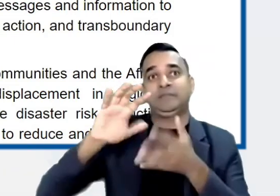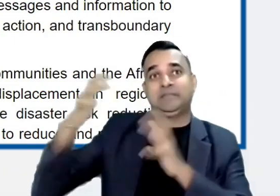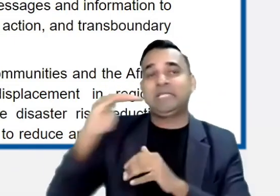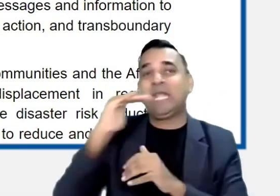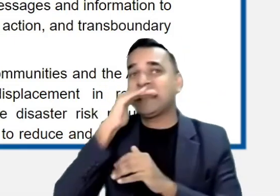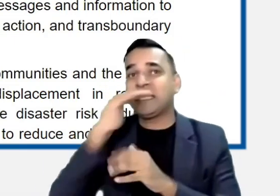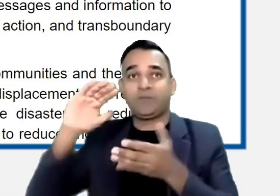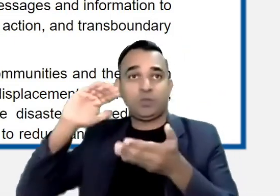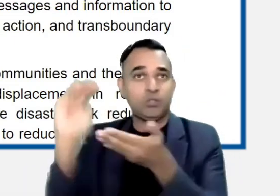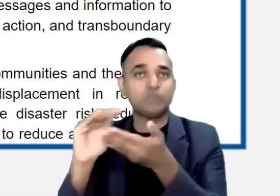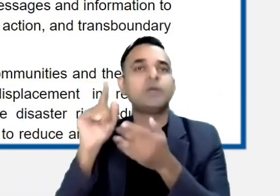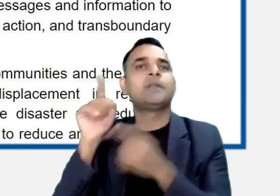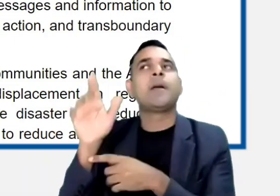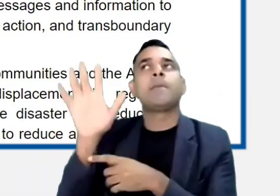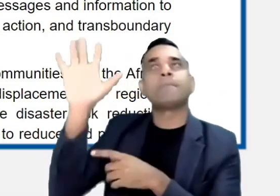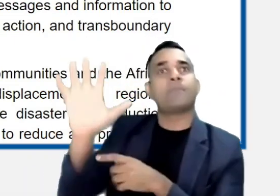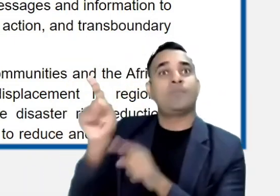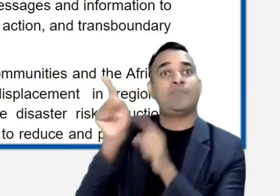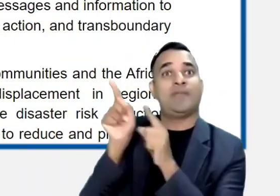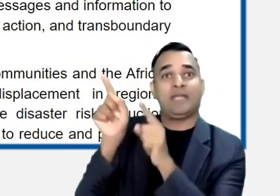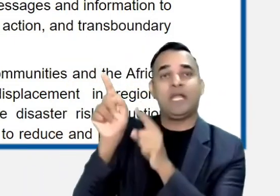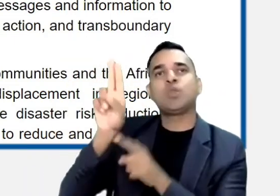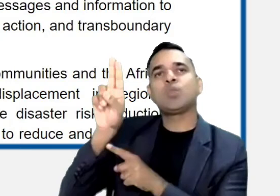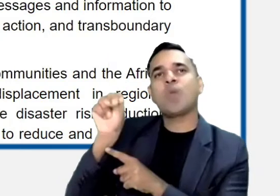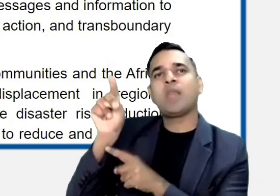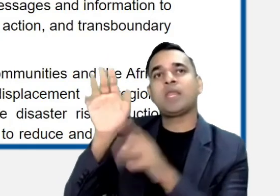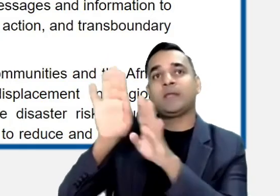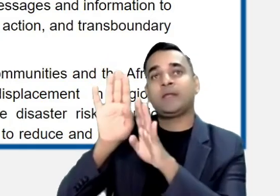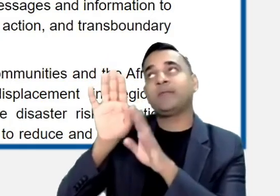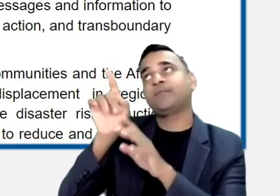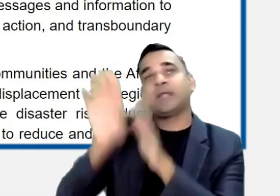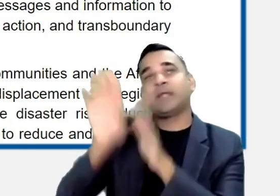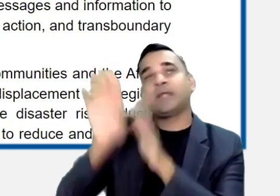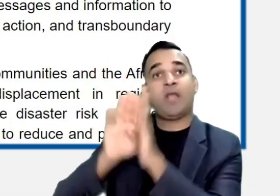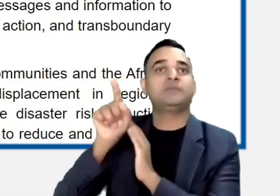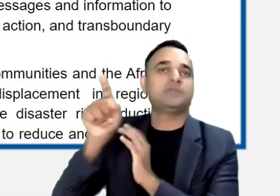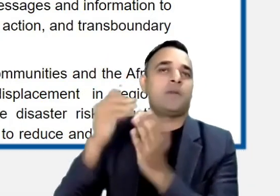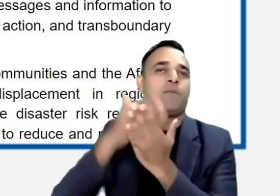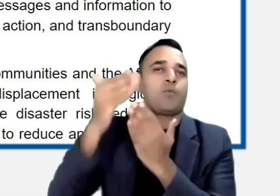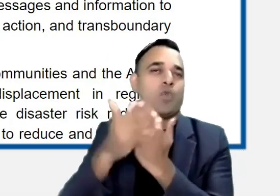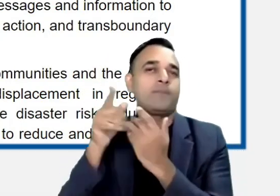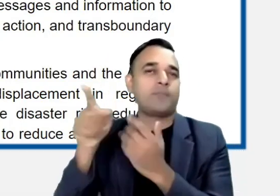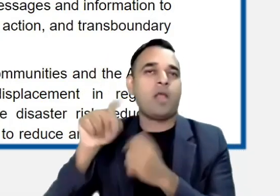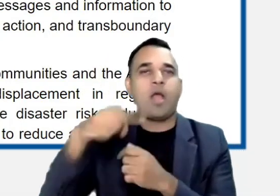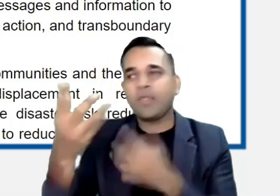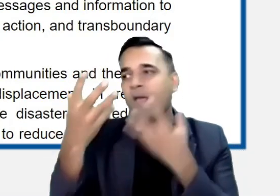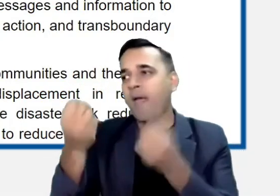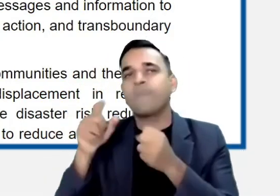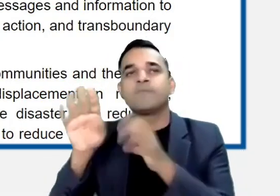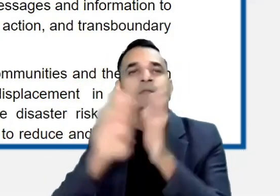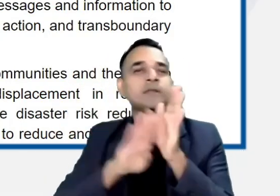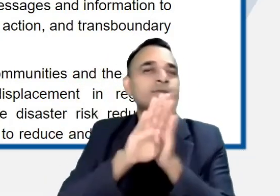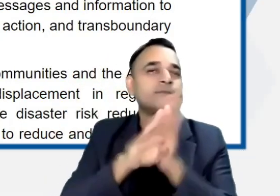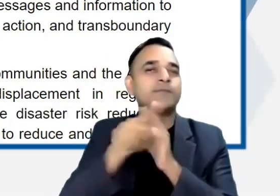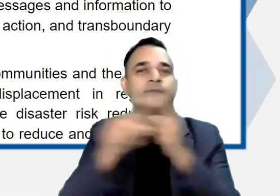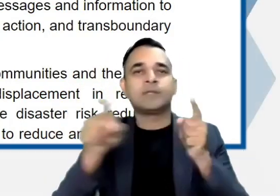guidance, tools, and technical assistance, and by facilitating the exchange of experiences, including for the strengthening